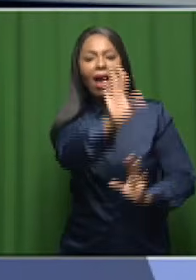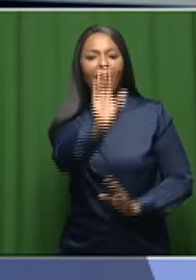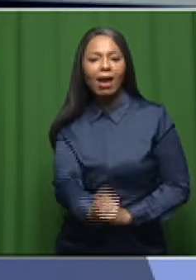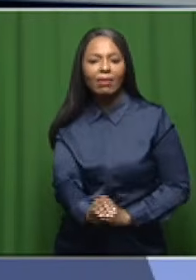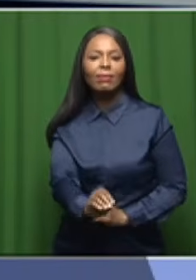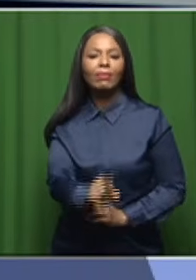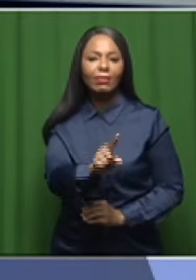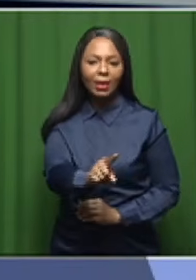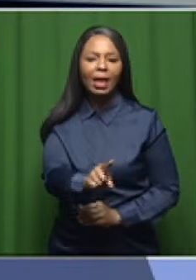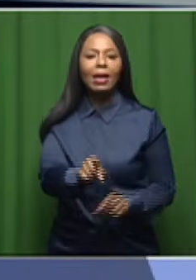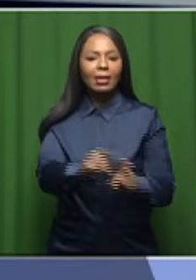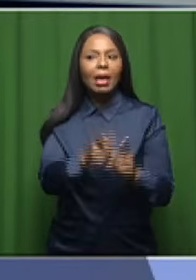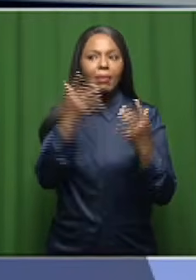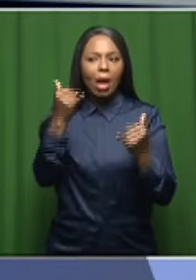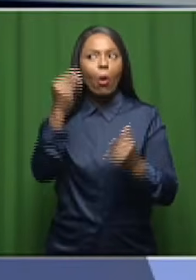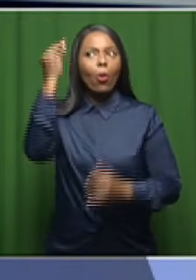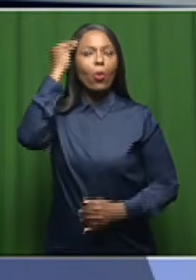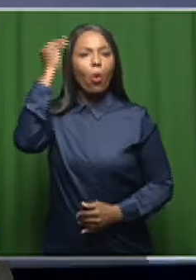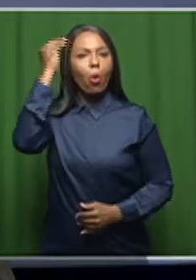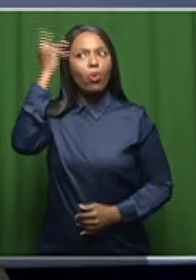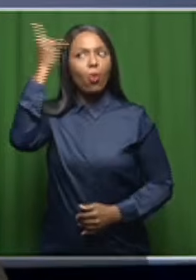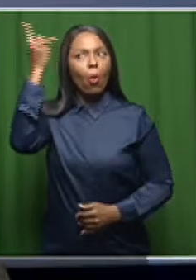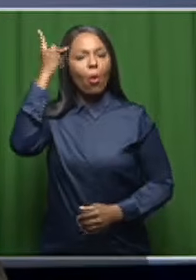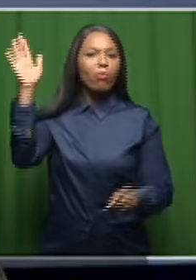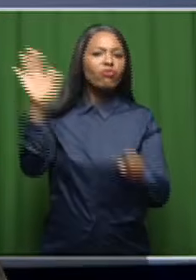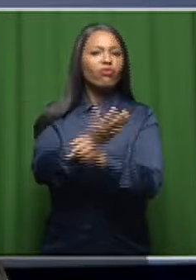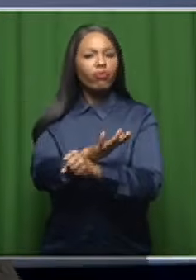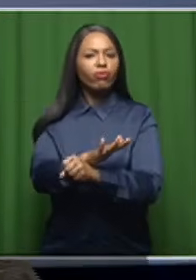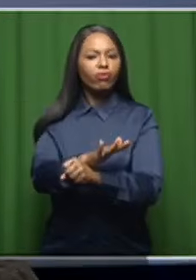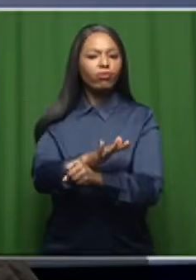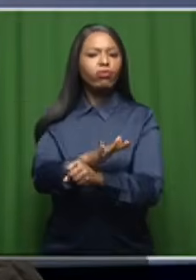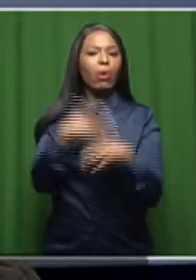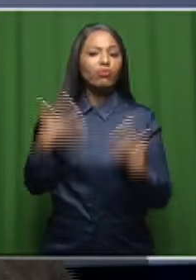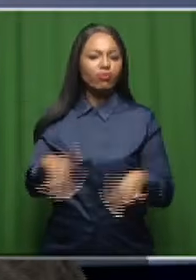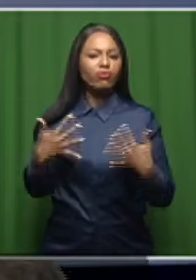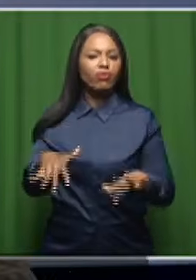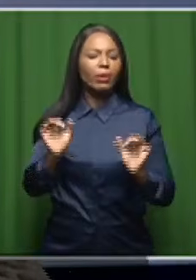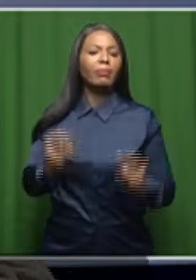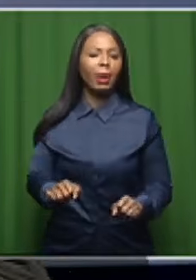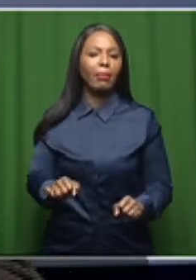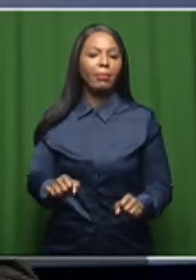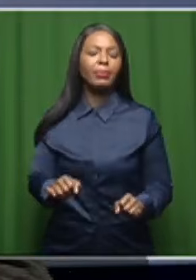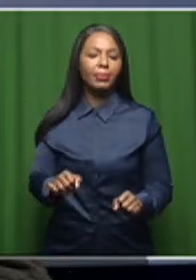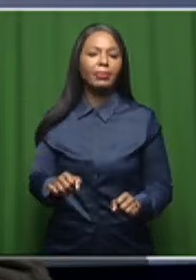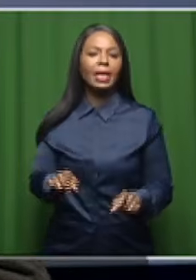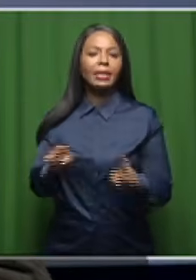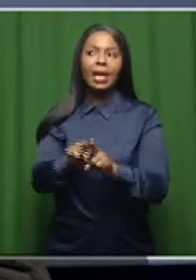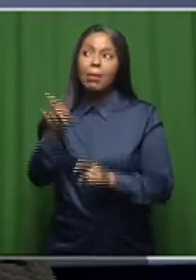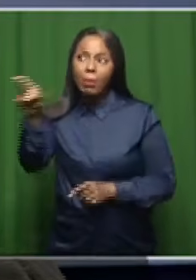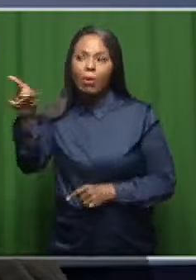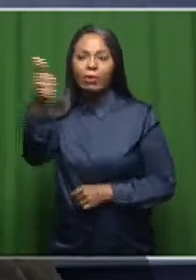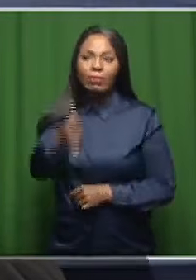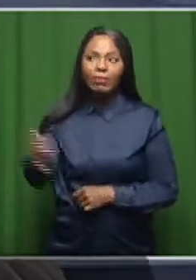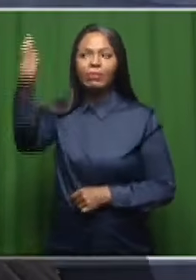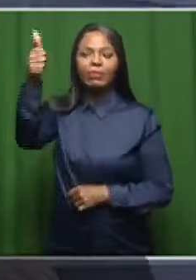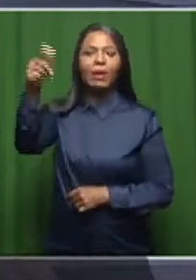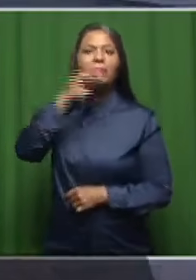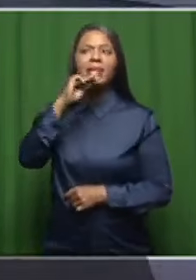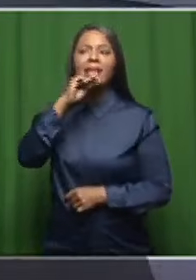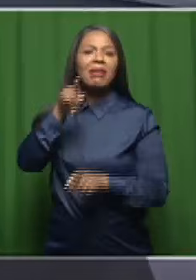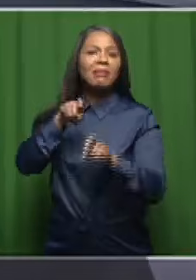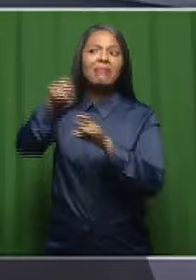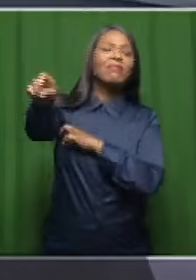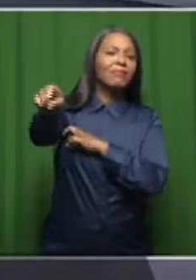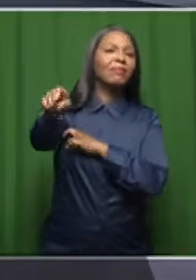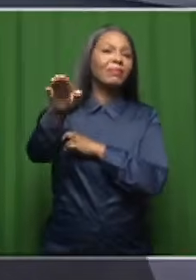of progression, And they're far ahead as well, and that's why I raised the point of 4R. Let's not